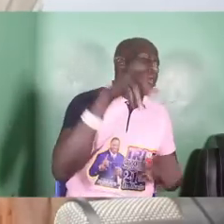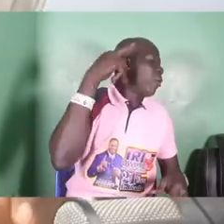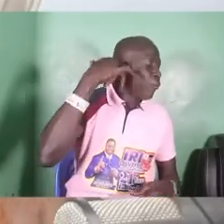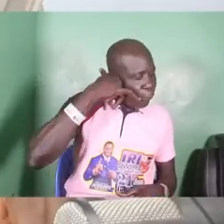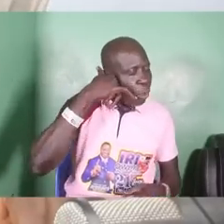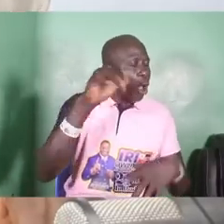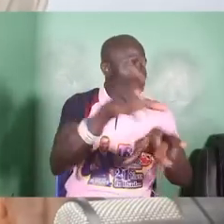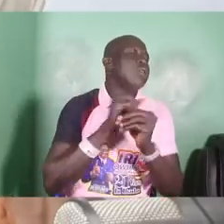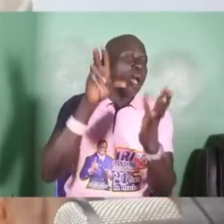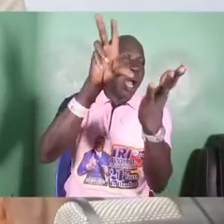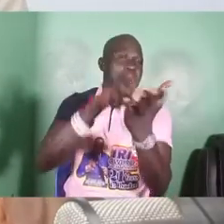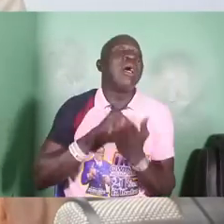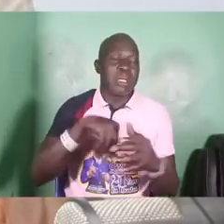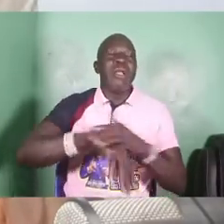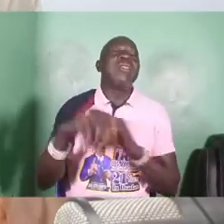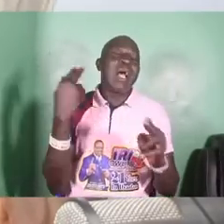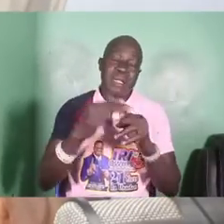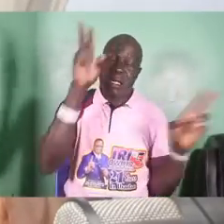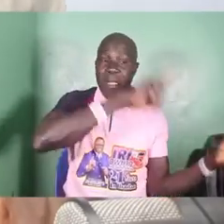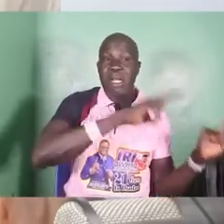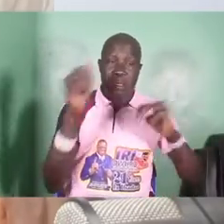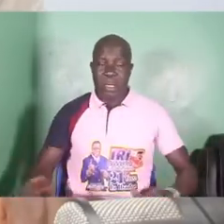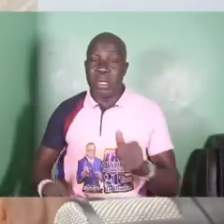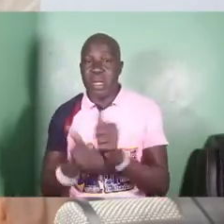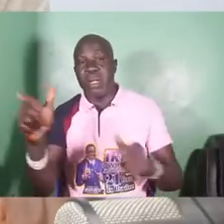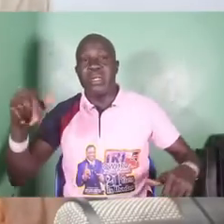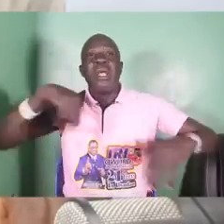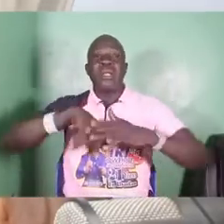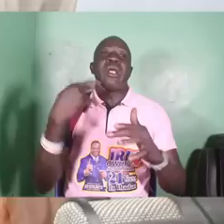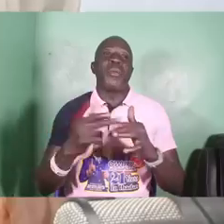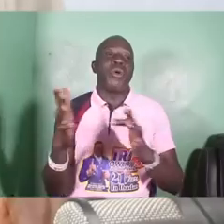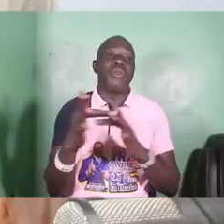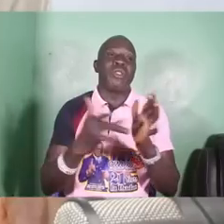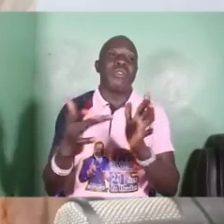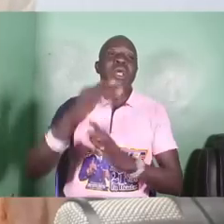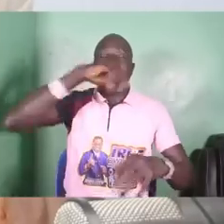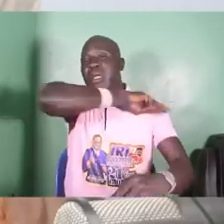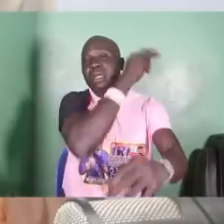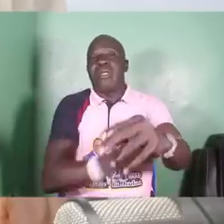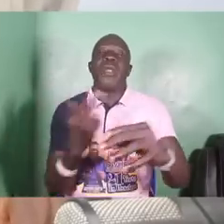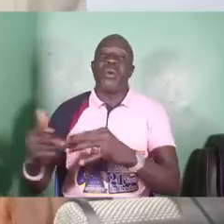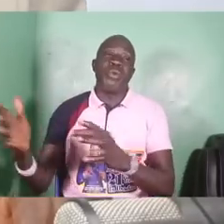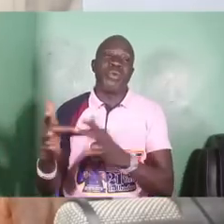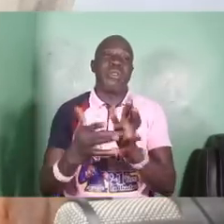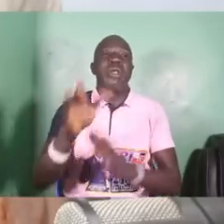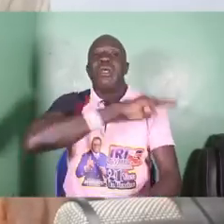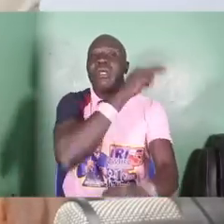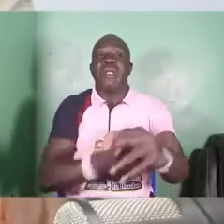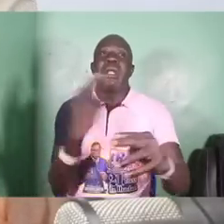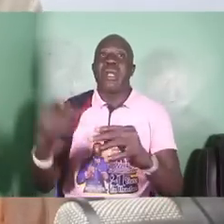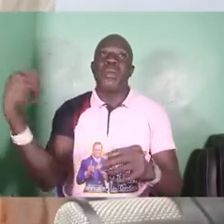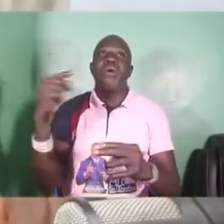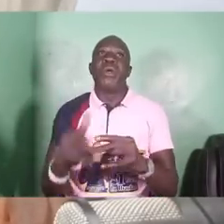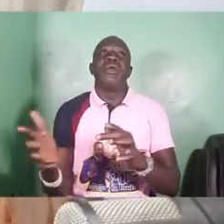And come along with your phone to receive a light. That name will be powerful. In the name of Jesus, in the name of Jesus, in the name of Jesus, in